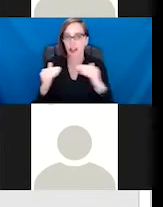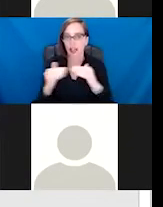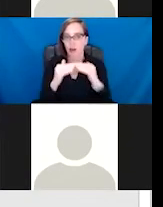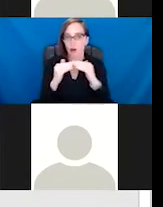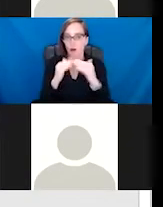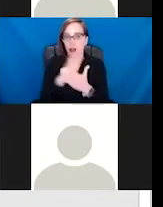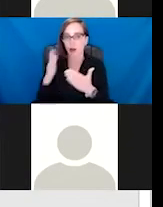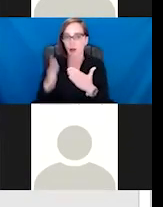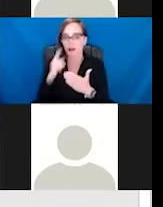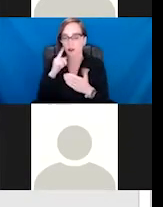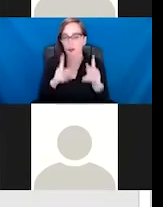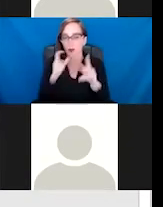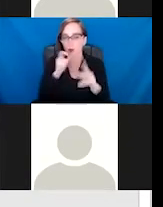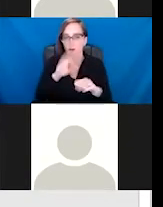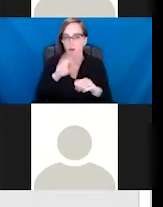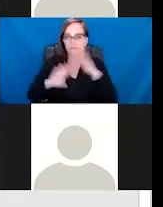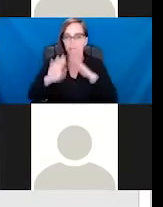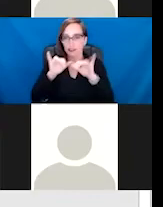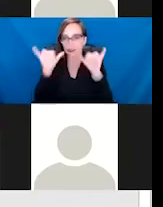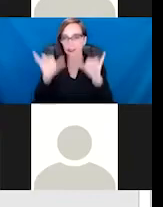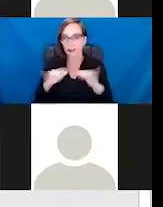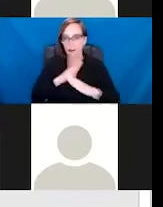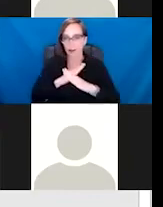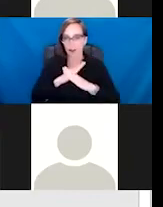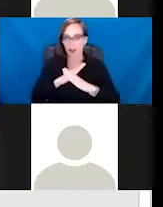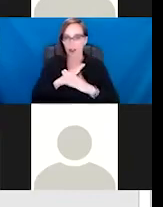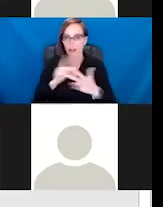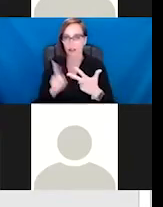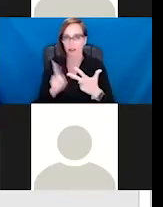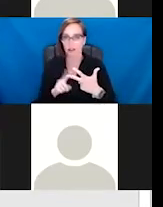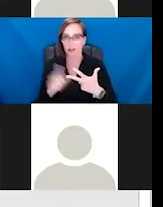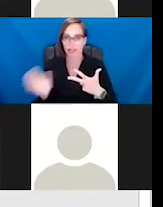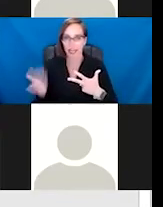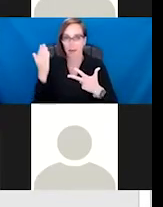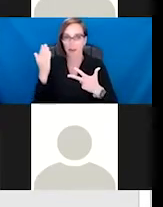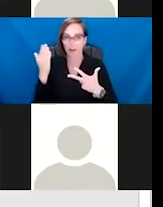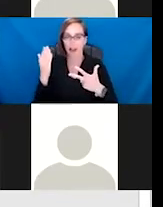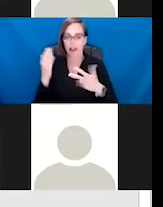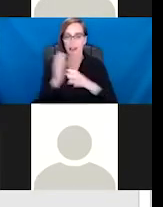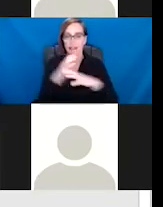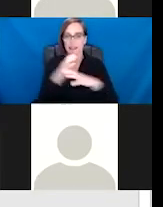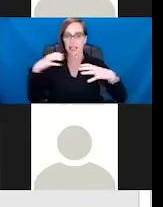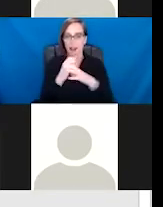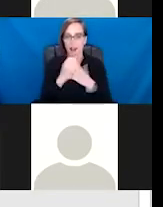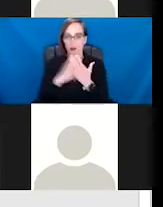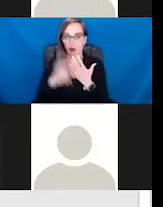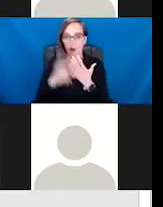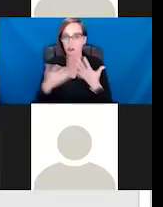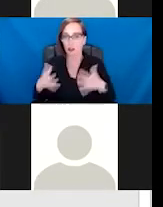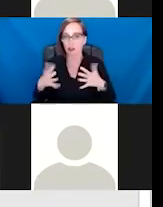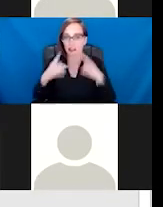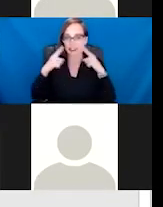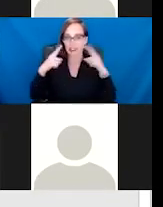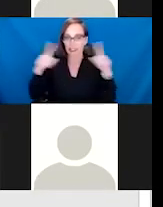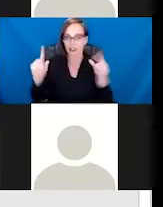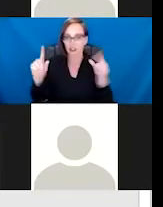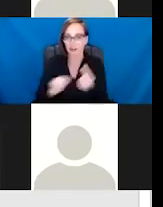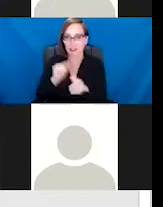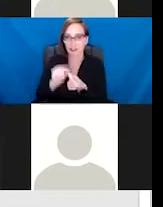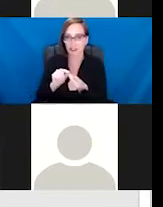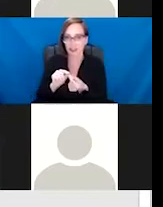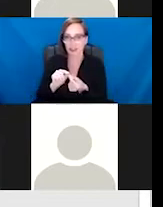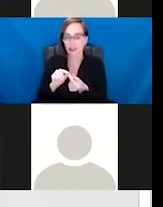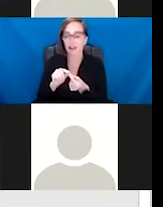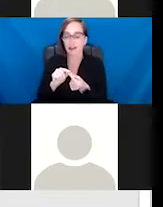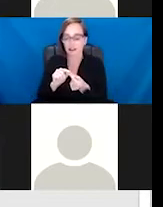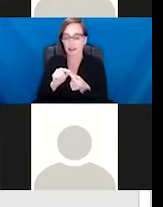systemic barriers? Will this idea amplify and scale programs that are successful, in particular those programs that